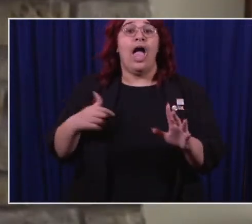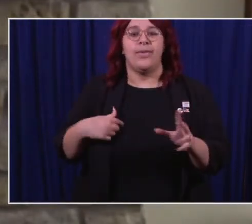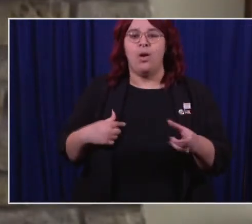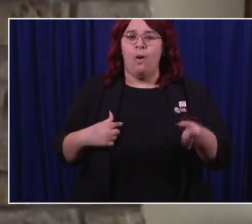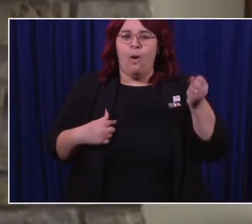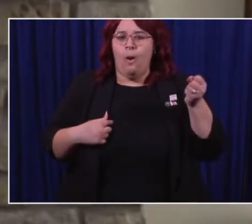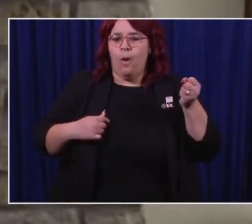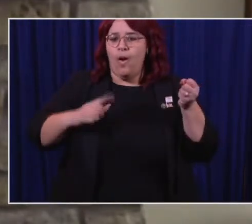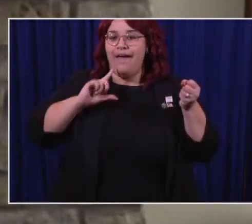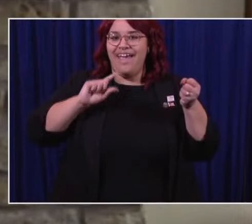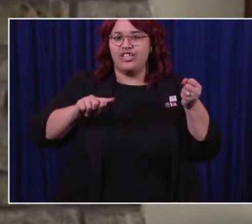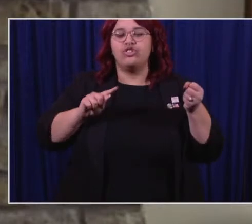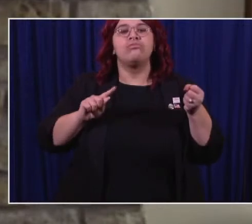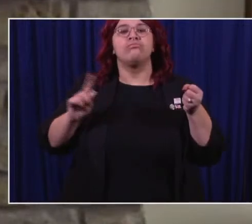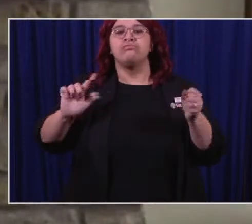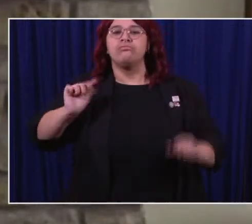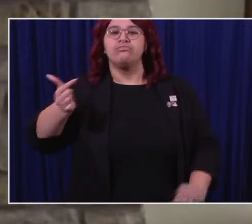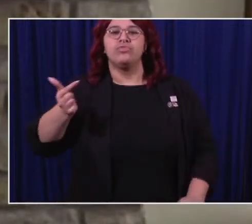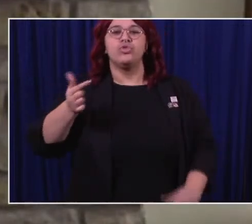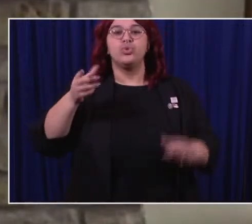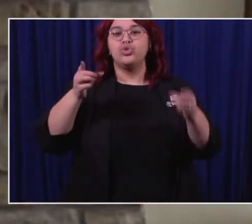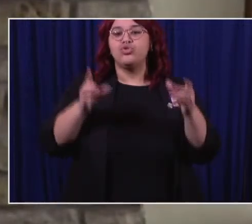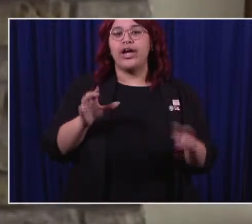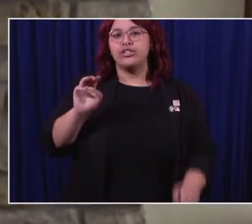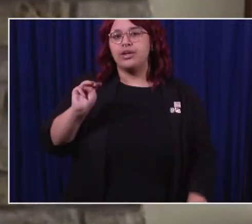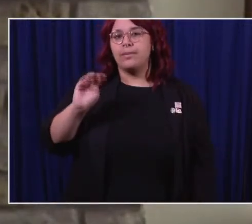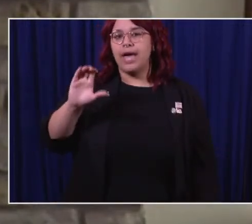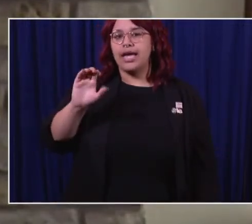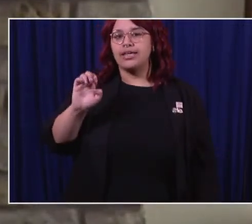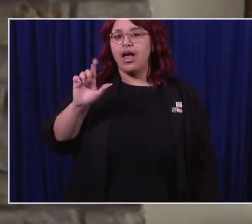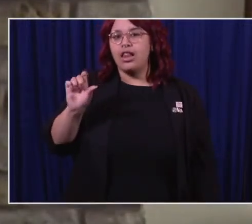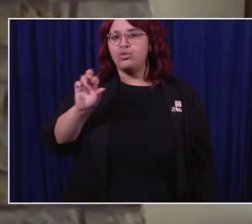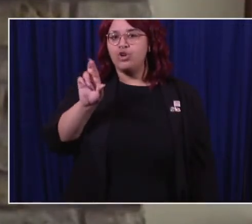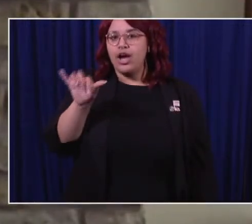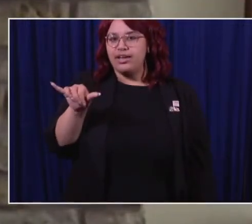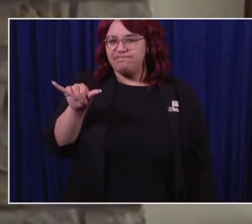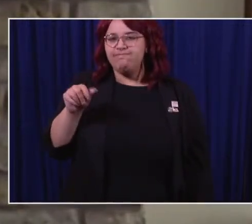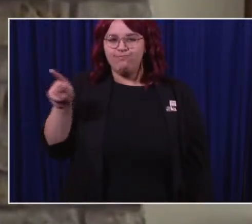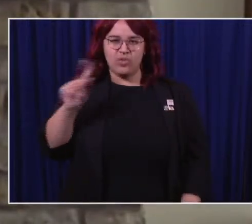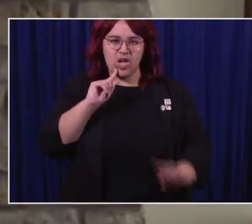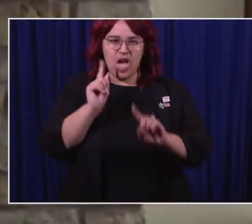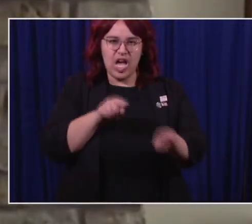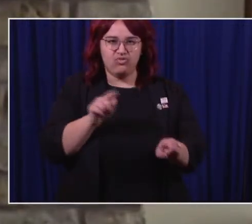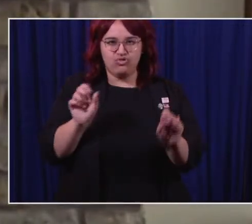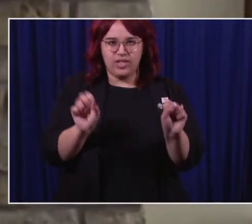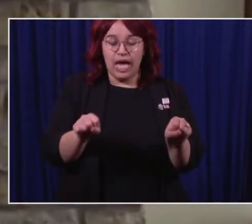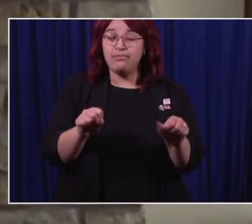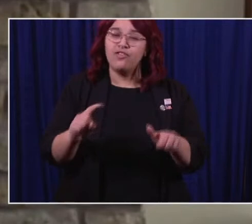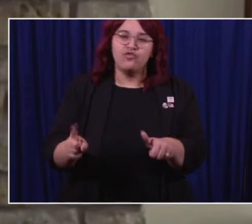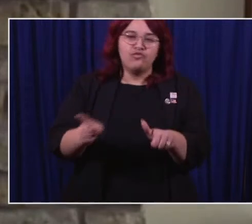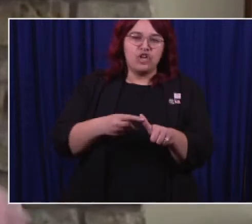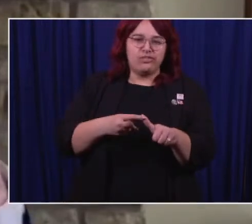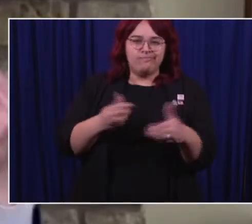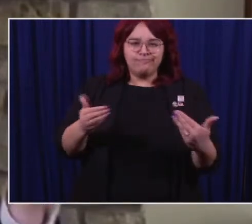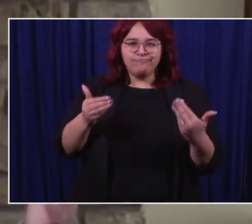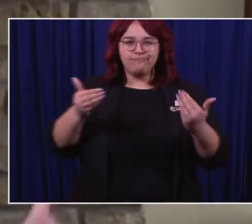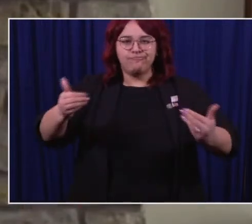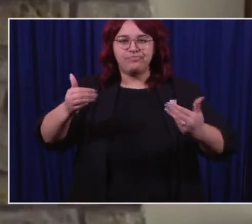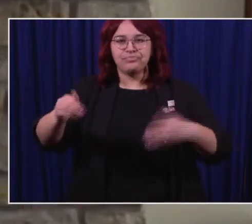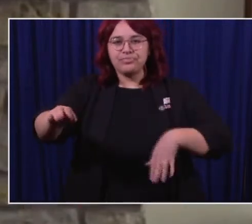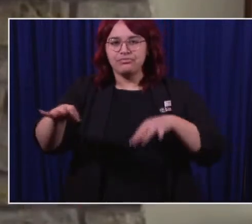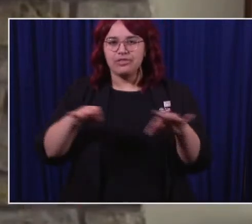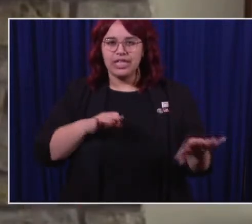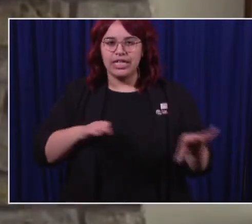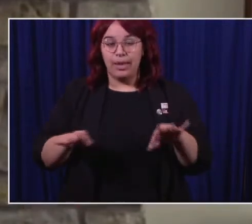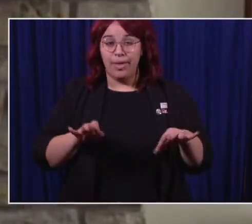lot on this. Let me talk about a couple of conversations I had today. In the first conversation, every